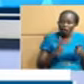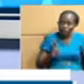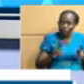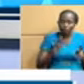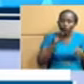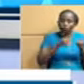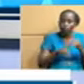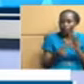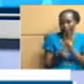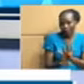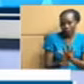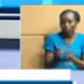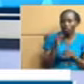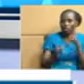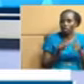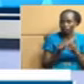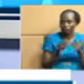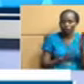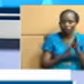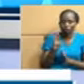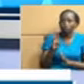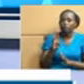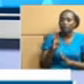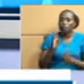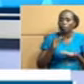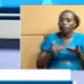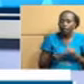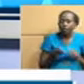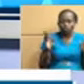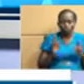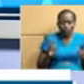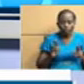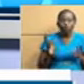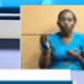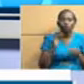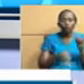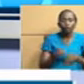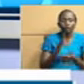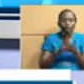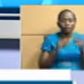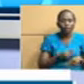for example, international development partners who are willing to bring in money, sometimes they are